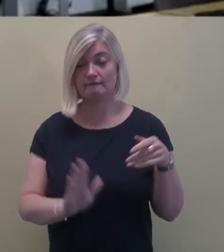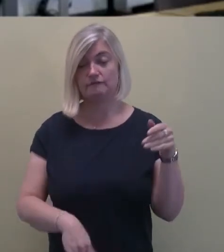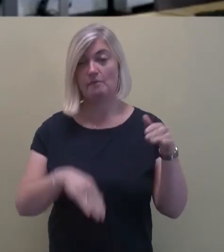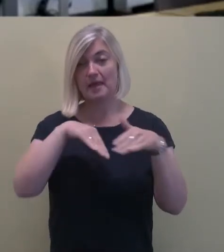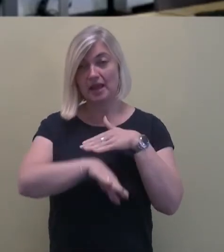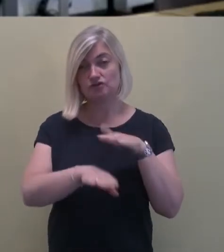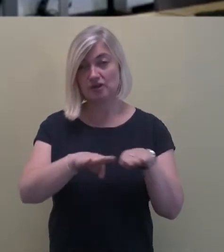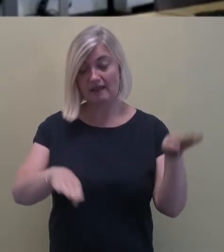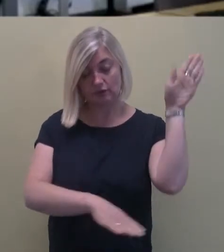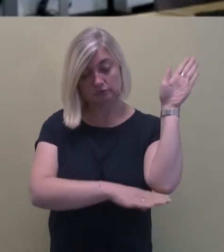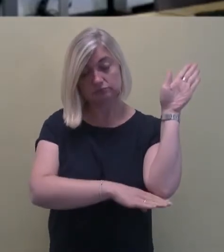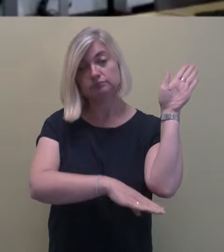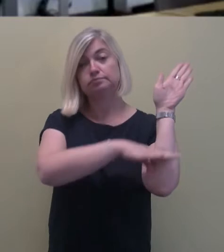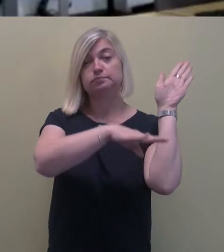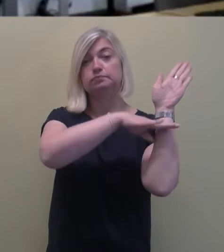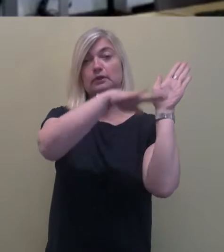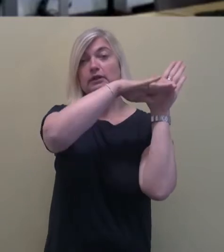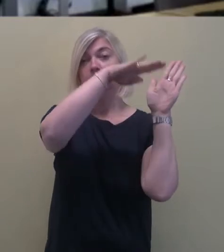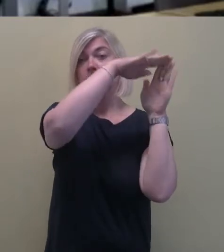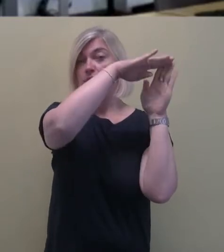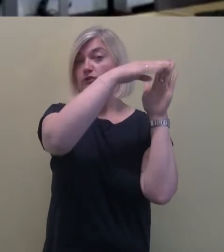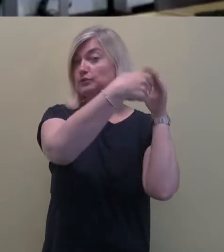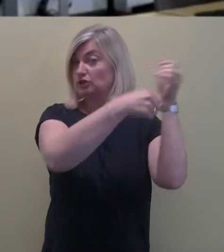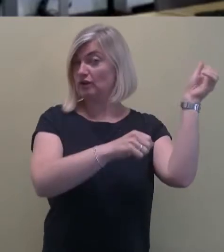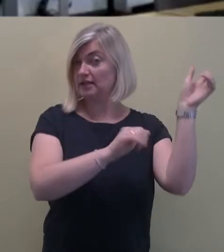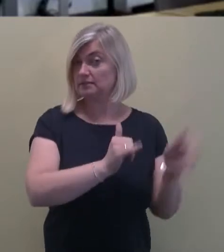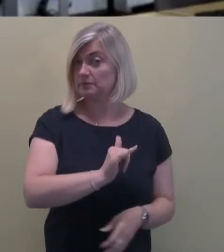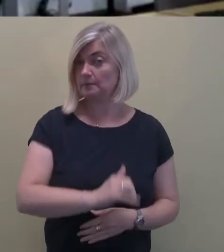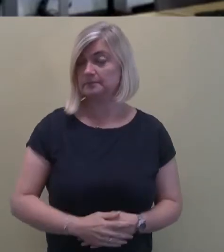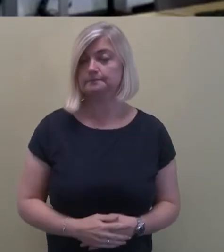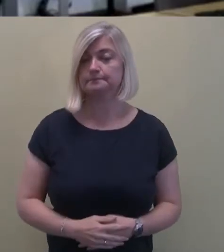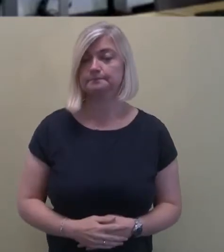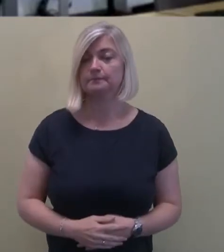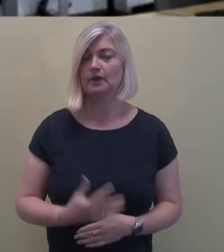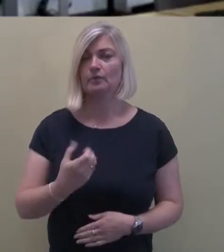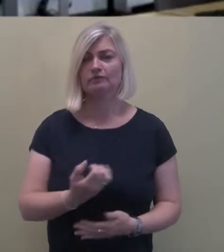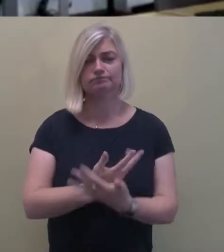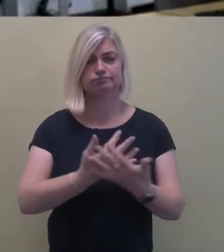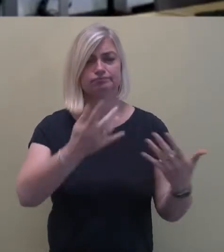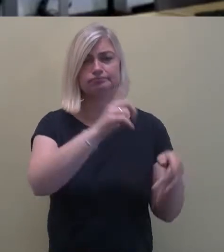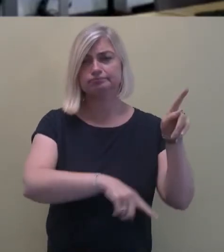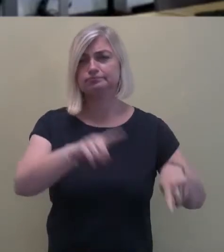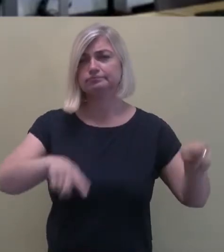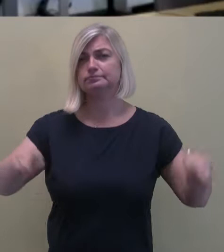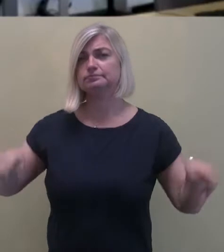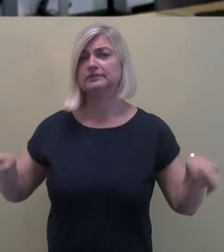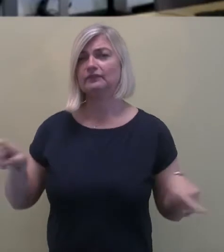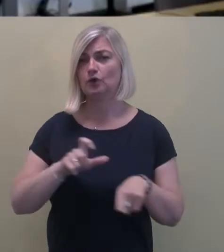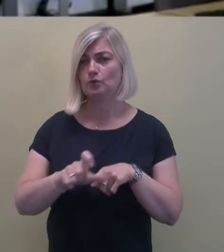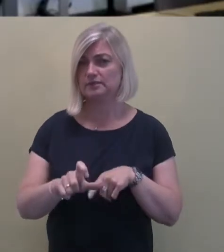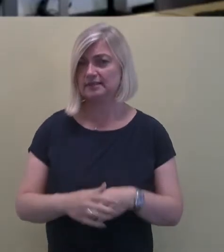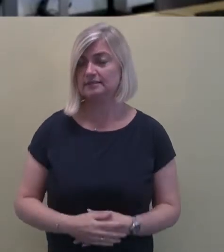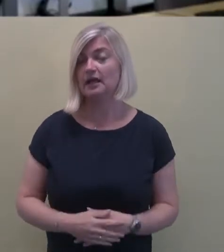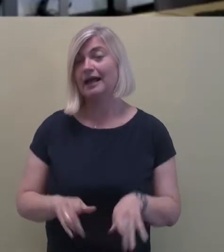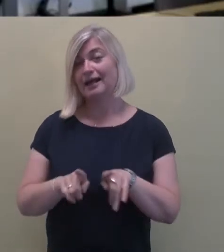you do have any questions as the session goes along, please pop them in our feed and we will try and answer them within the session. If for